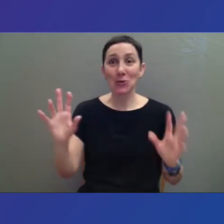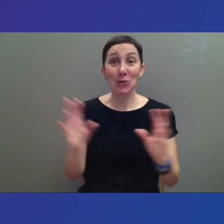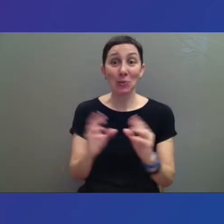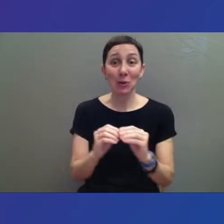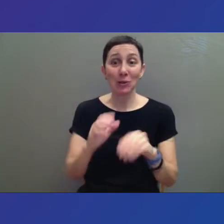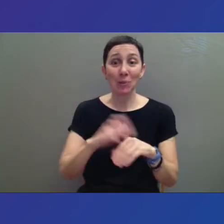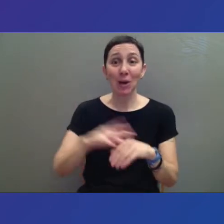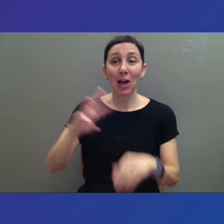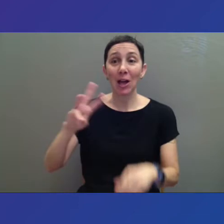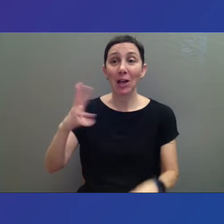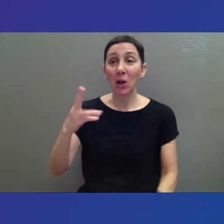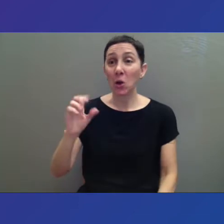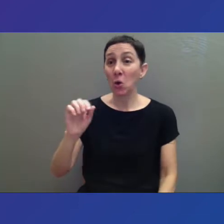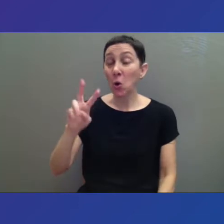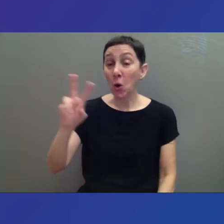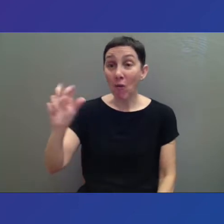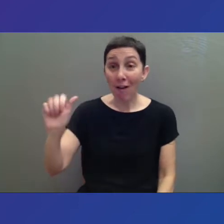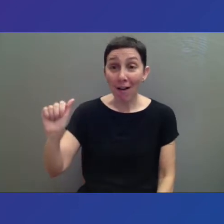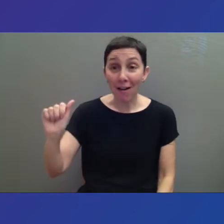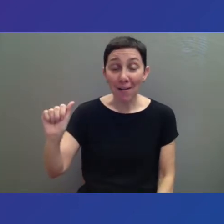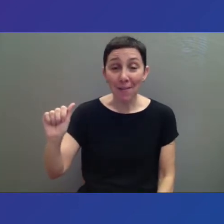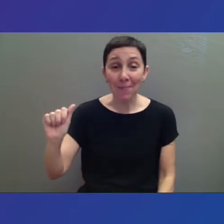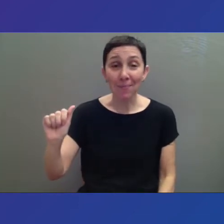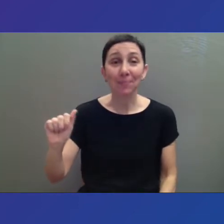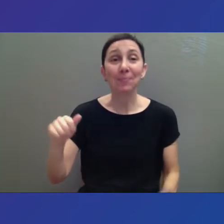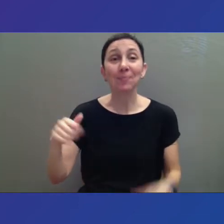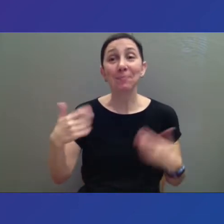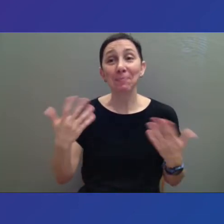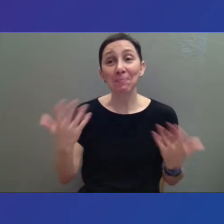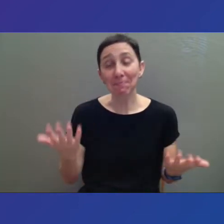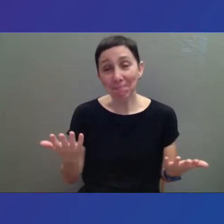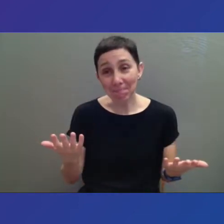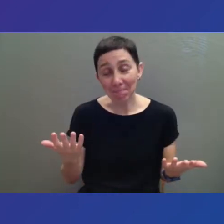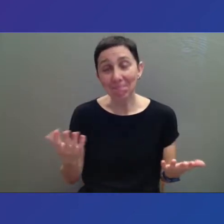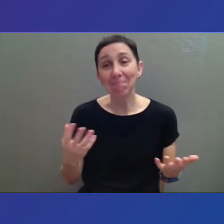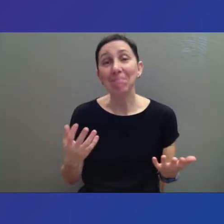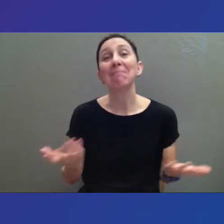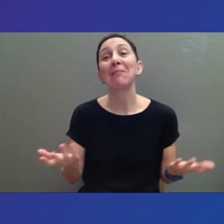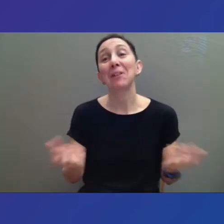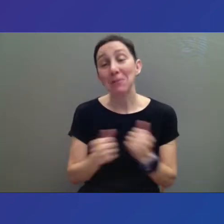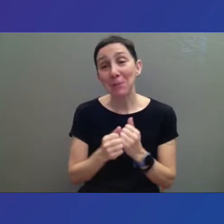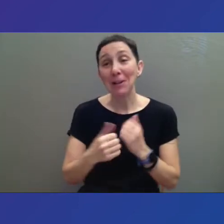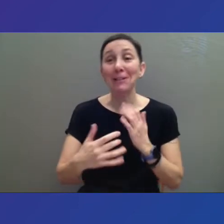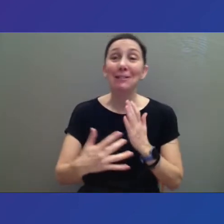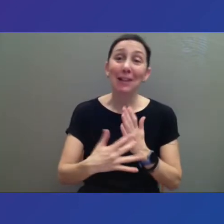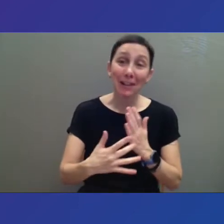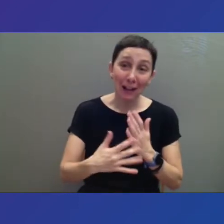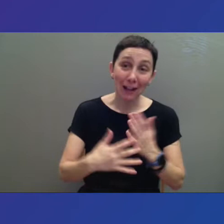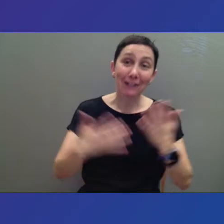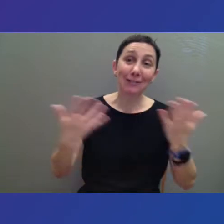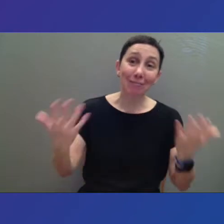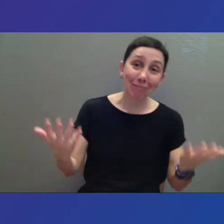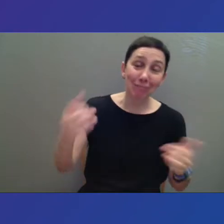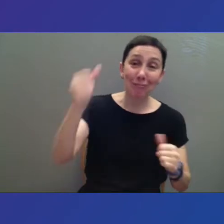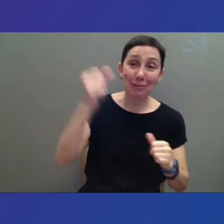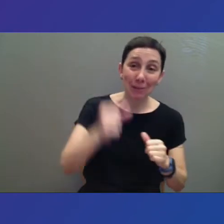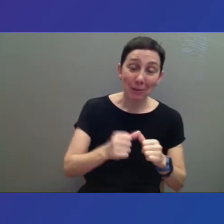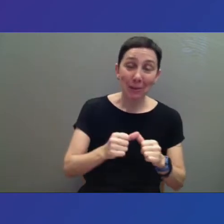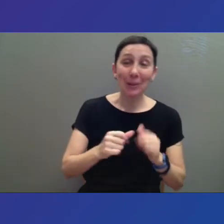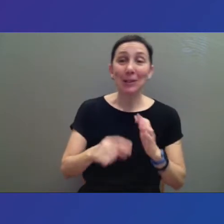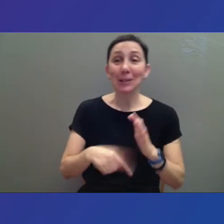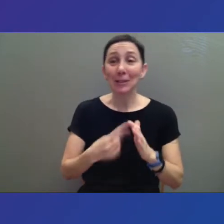Whova platform. As we are at the mercy of technology, we want to remind you that there may be